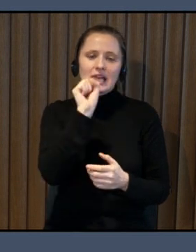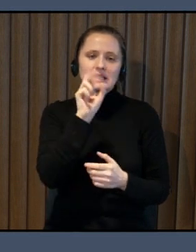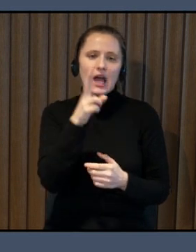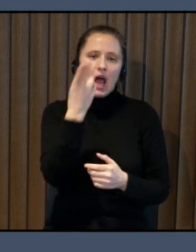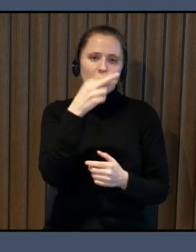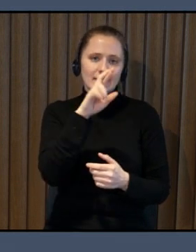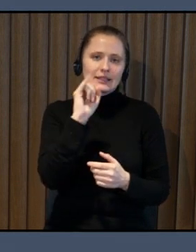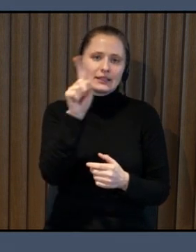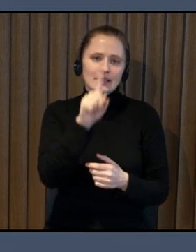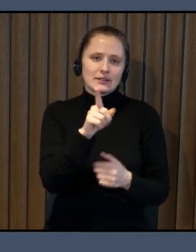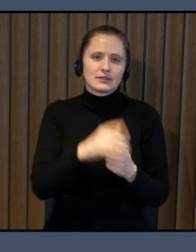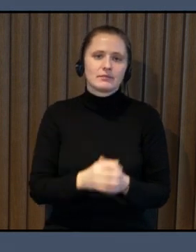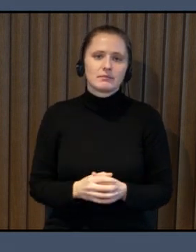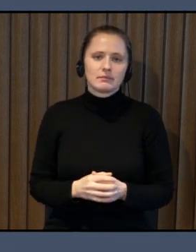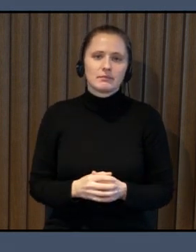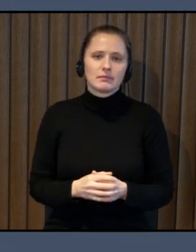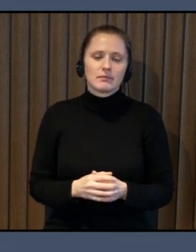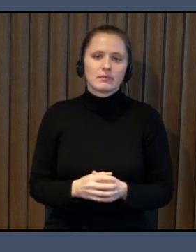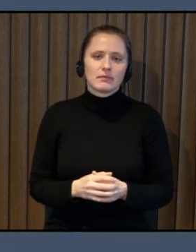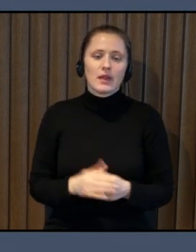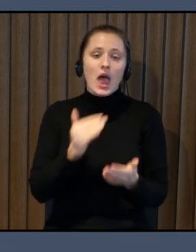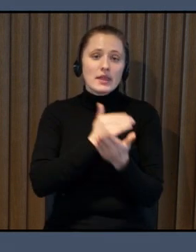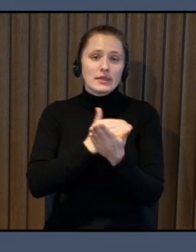I can recognize very well.